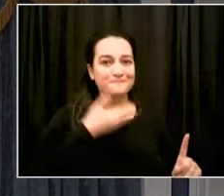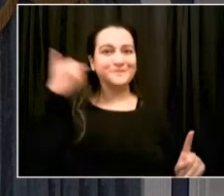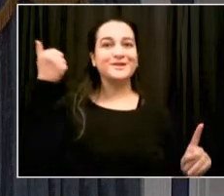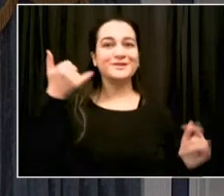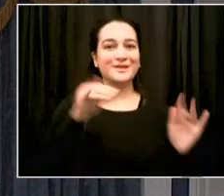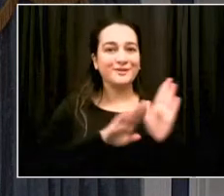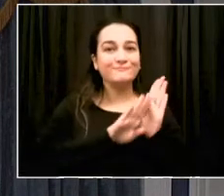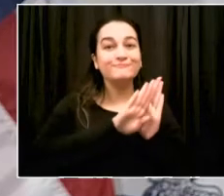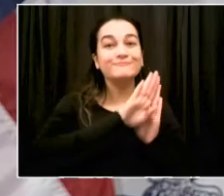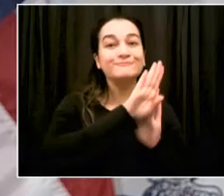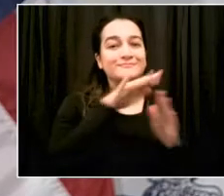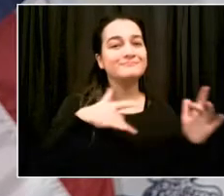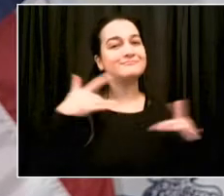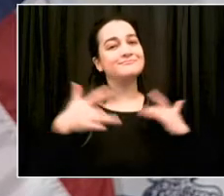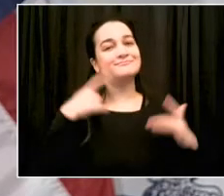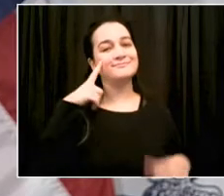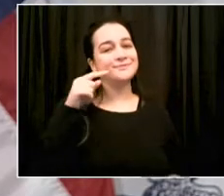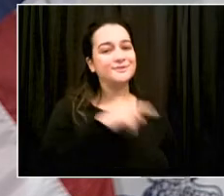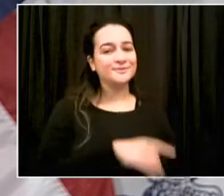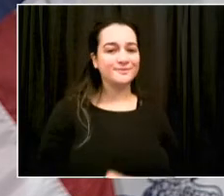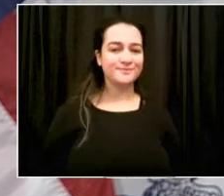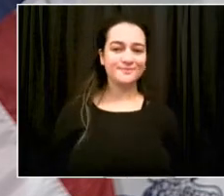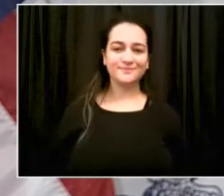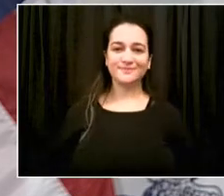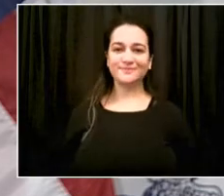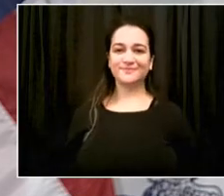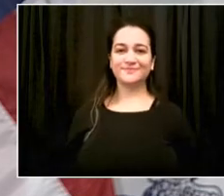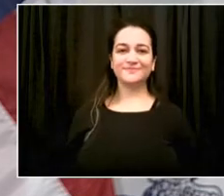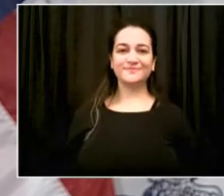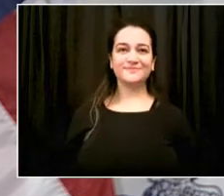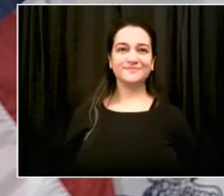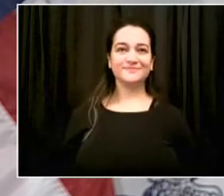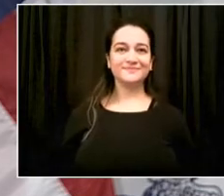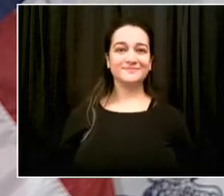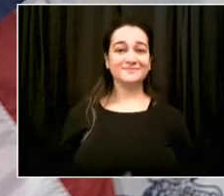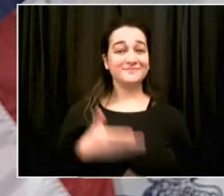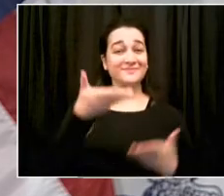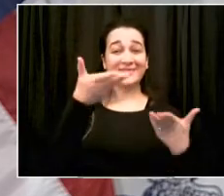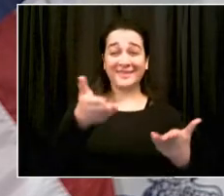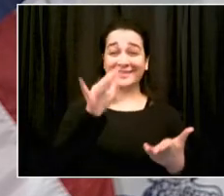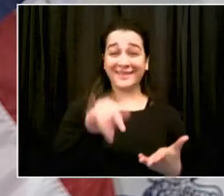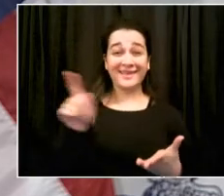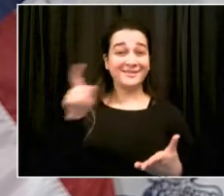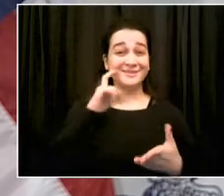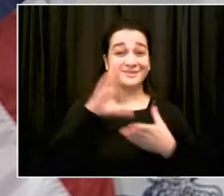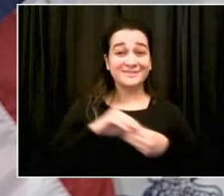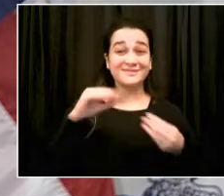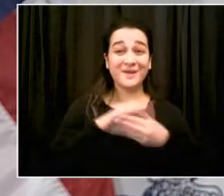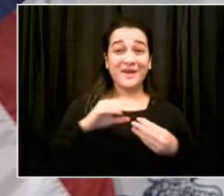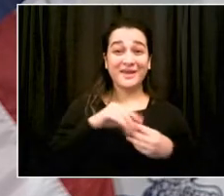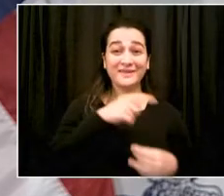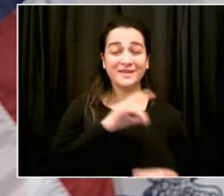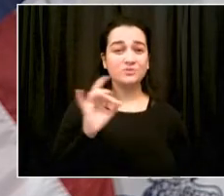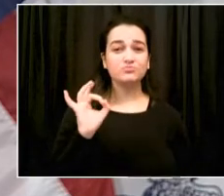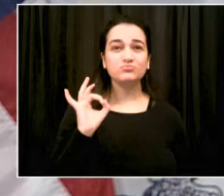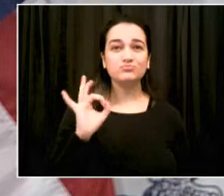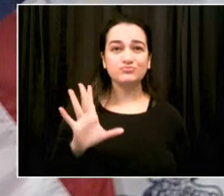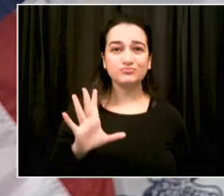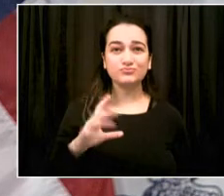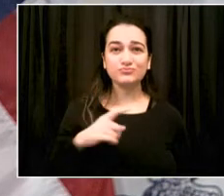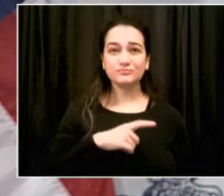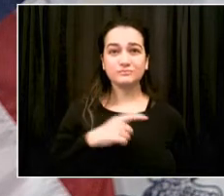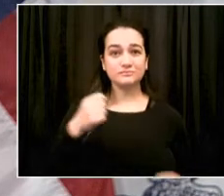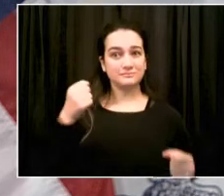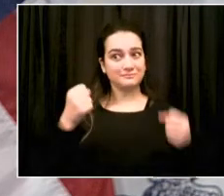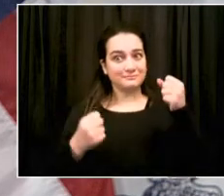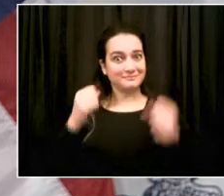through generations and generations, we have turned to New York City cab drivers for wisdom, and Harna has given us some wisdom here. This